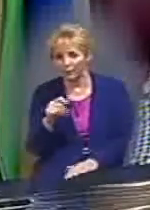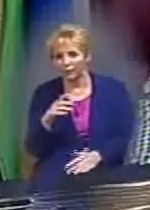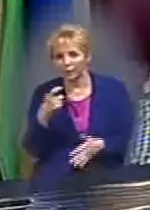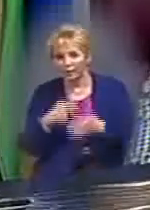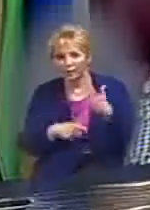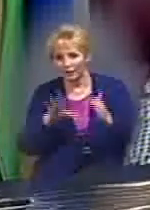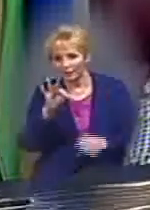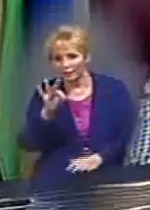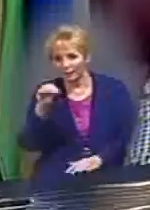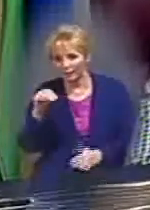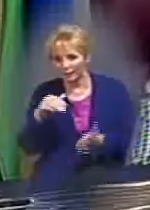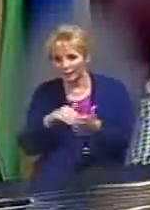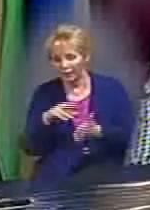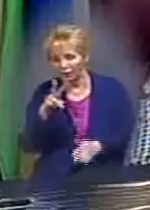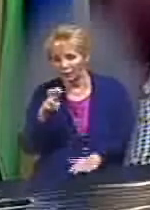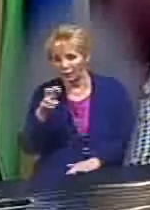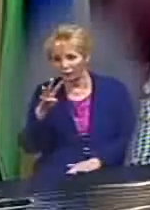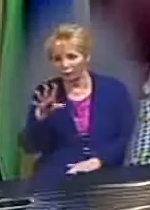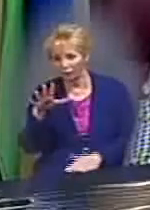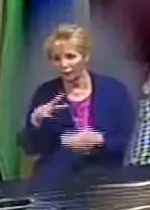of